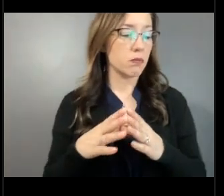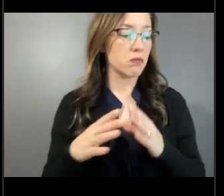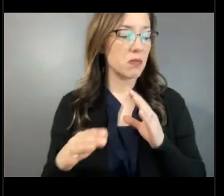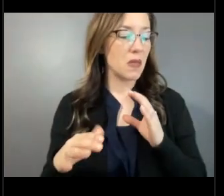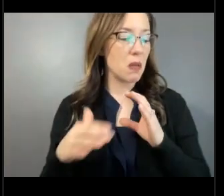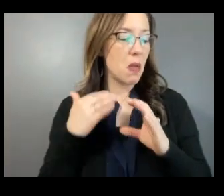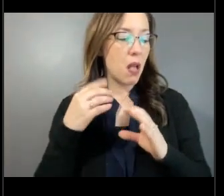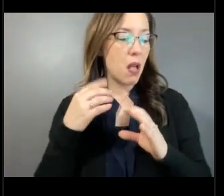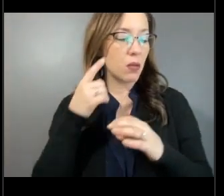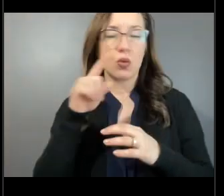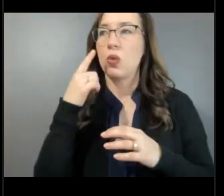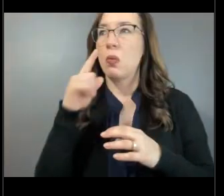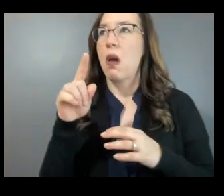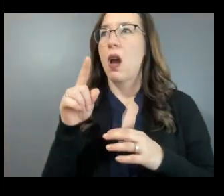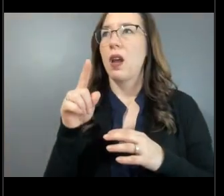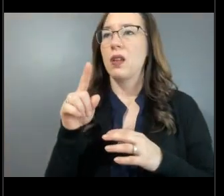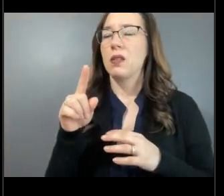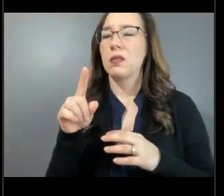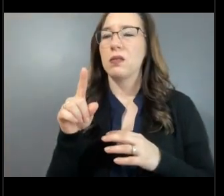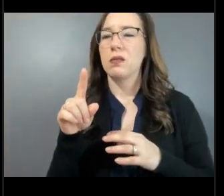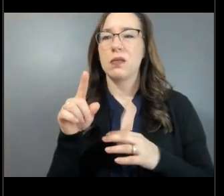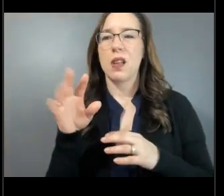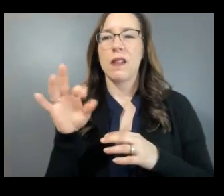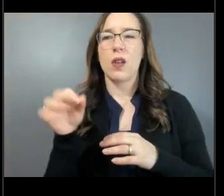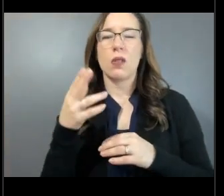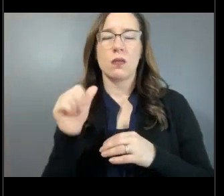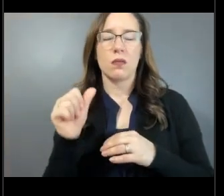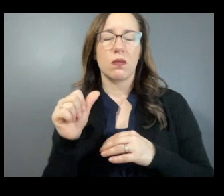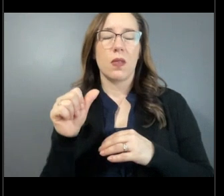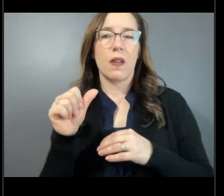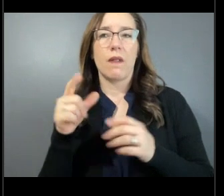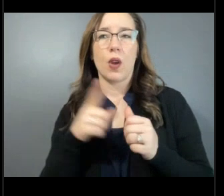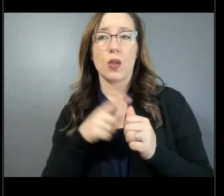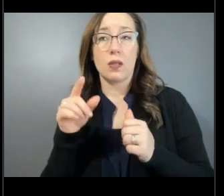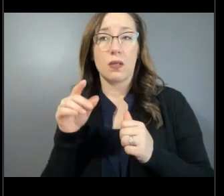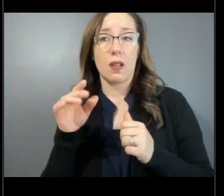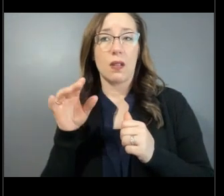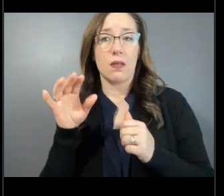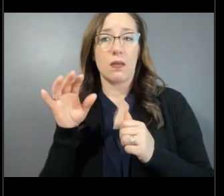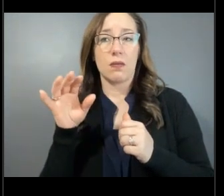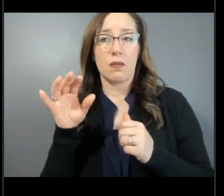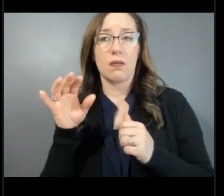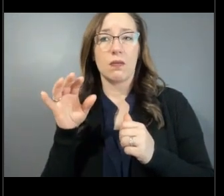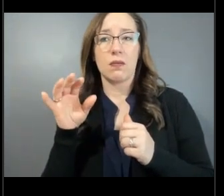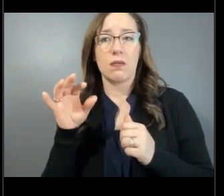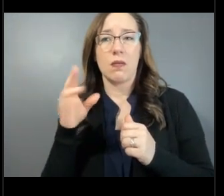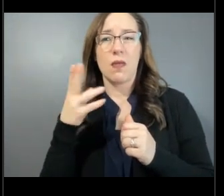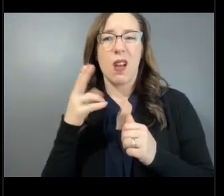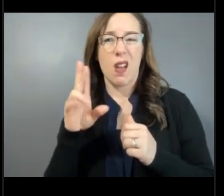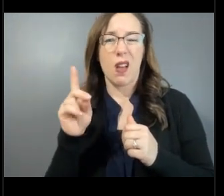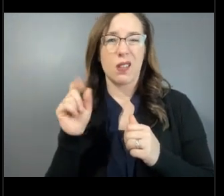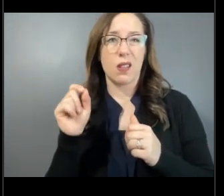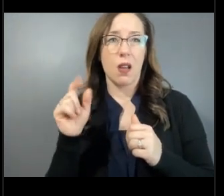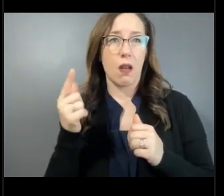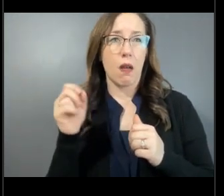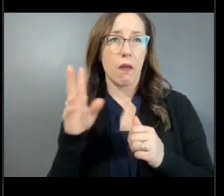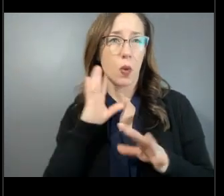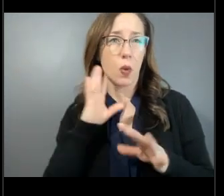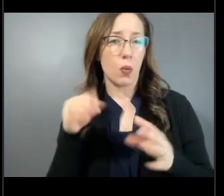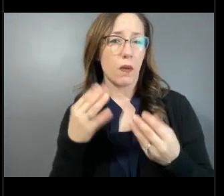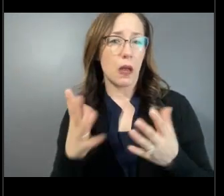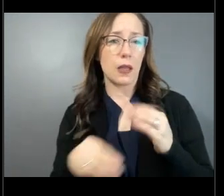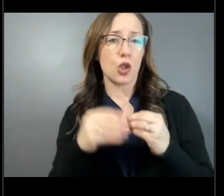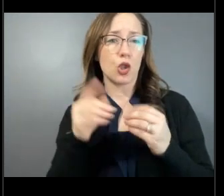question to us at Fair Housing First at HUD.gov, that would be with some additional details. We could surely have